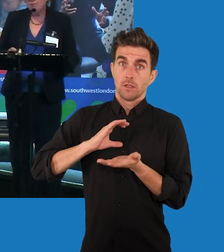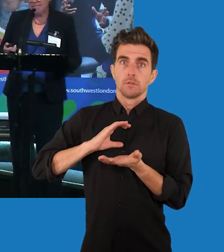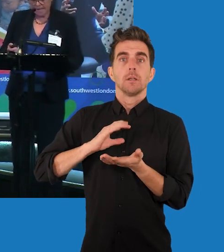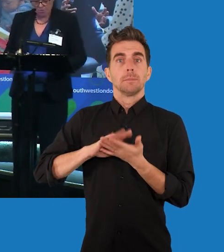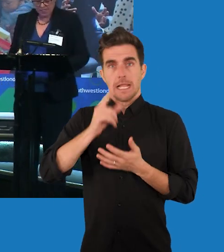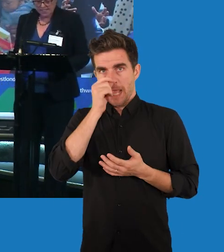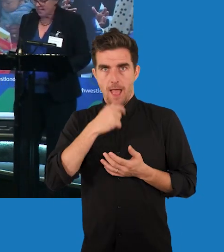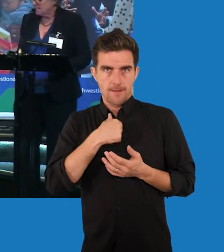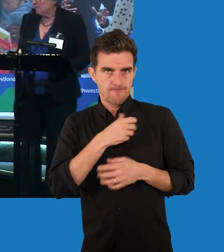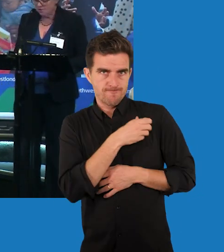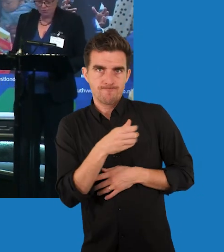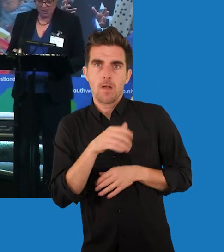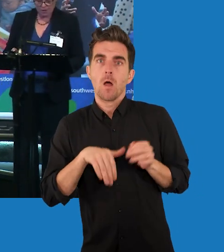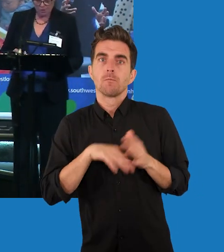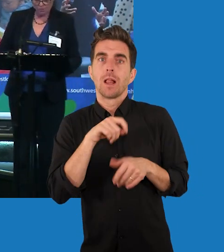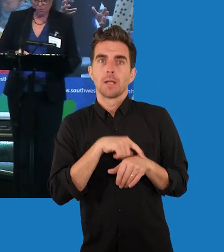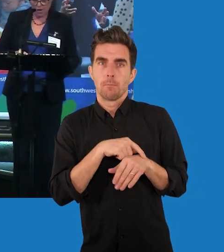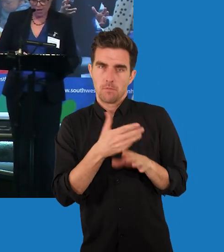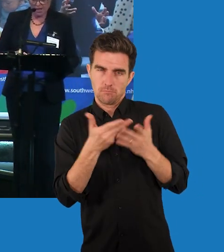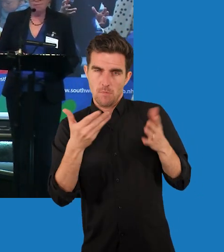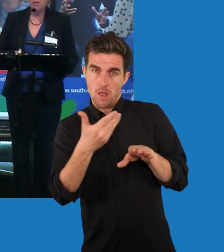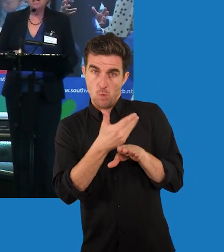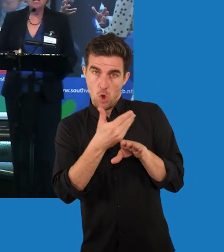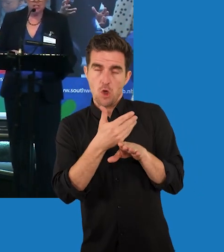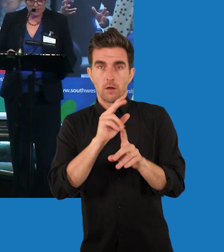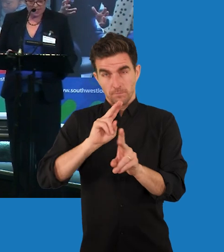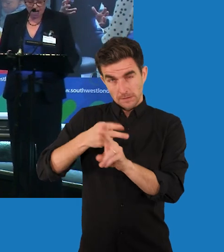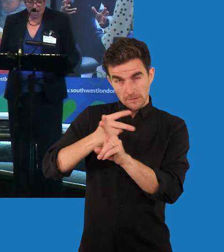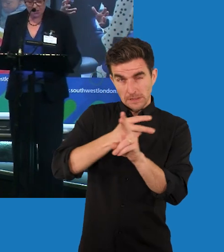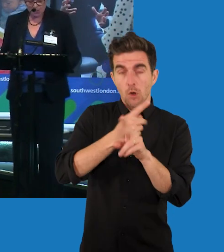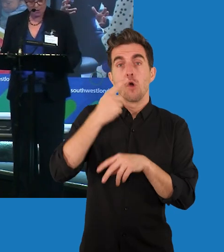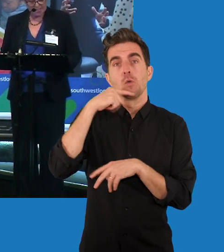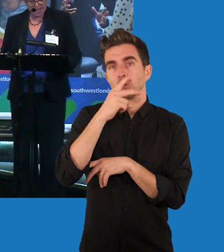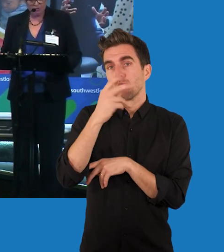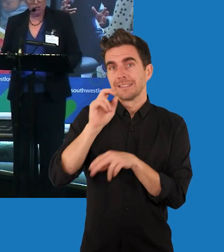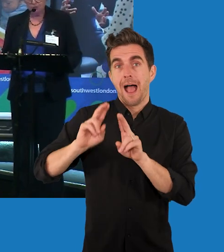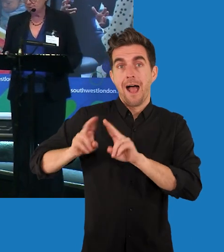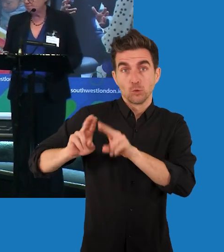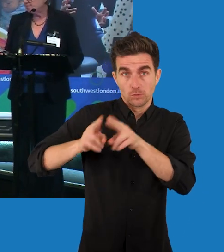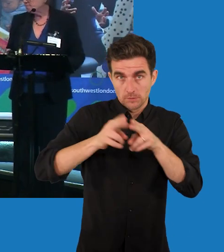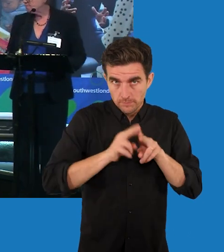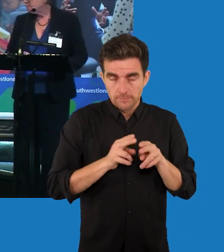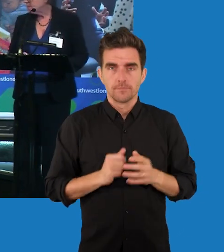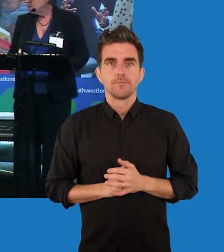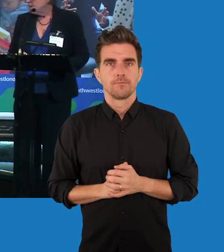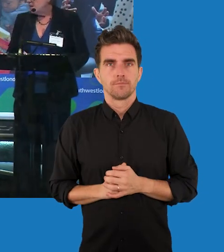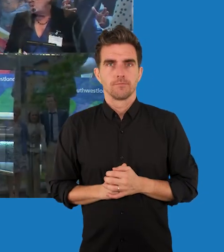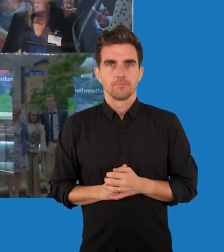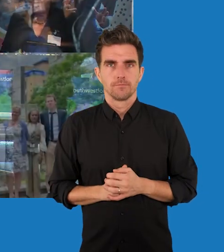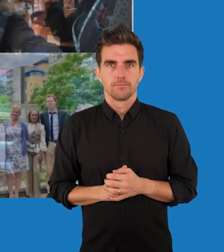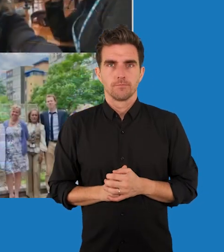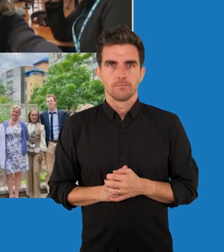So our funding enabled us to set up one full-time equivalent worker, initially visiting 120 households.